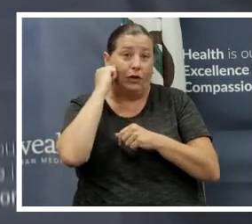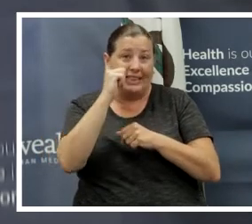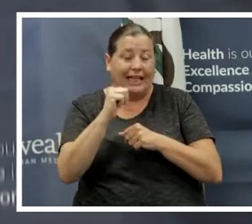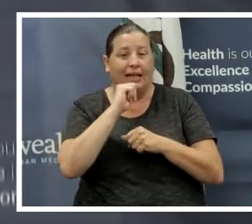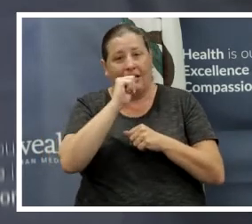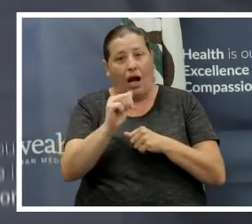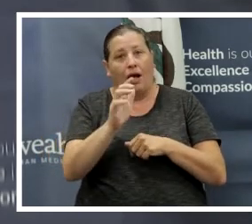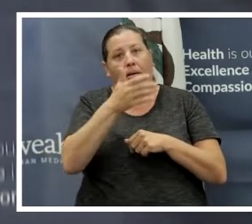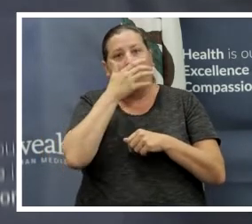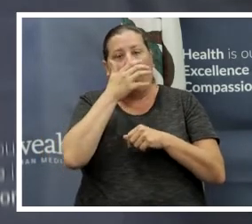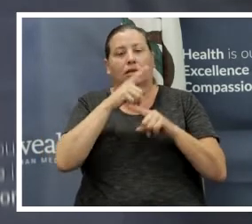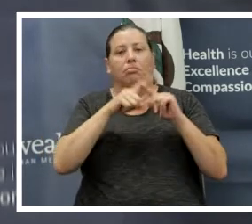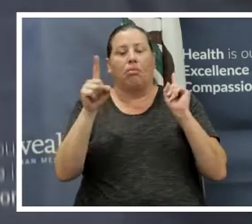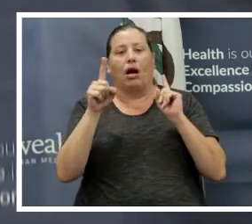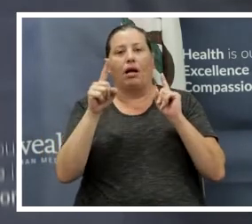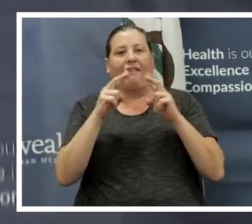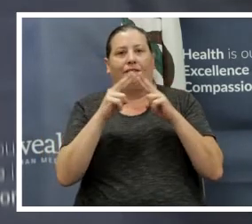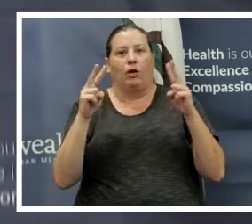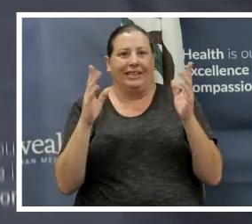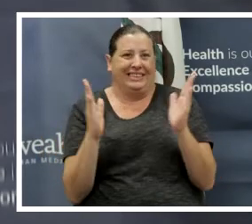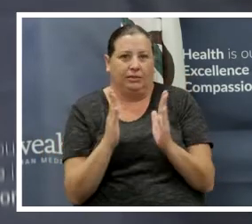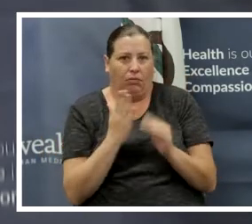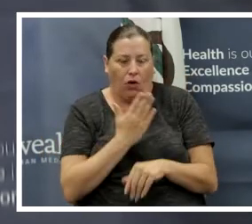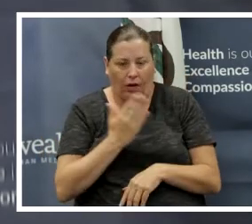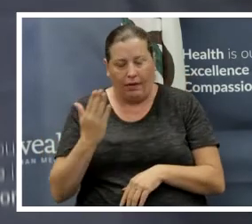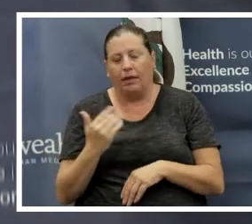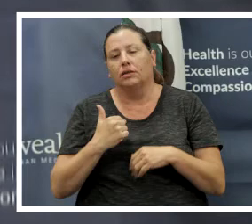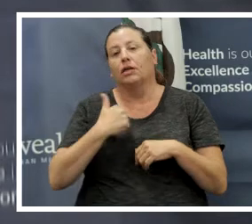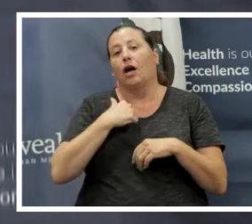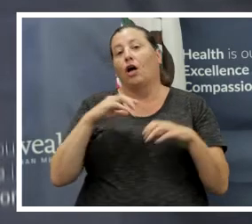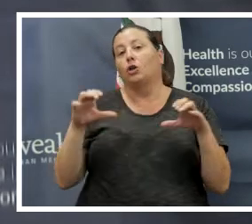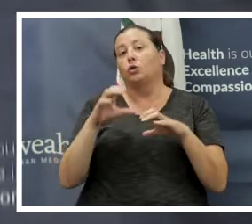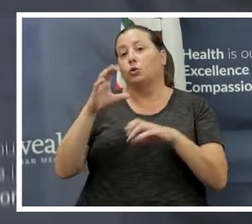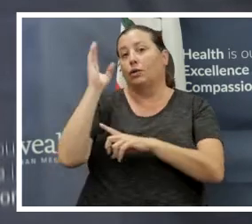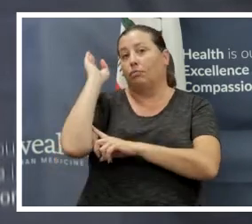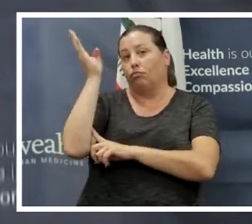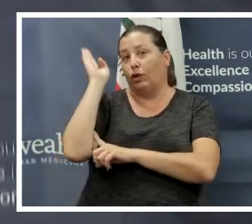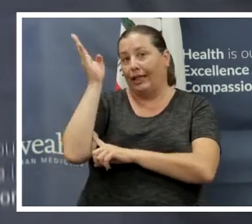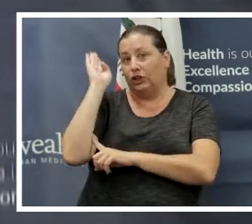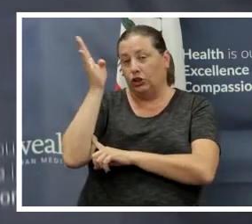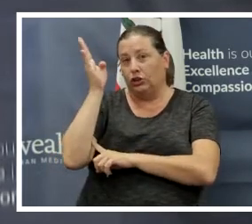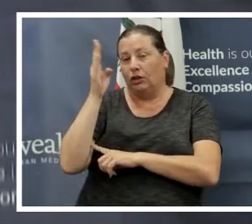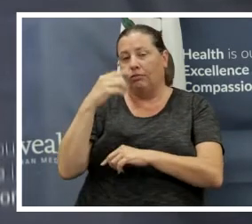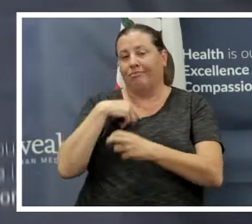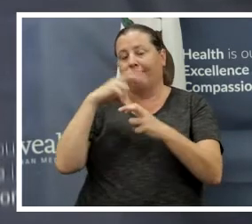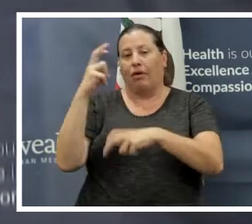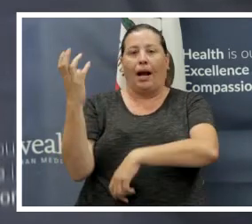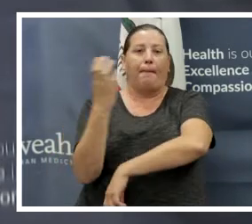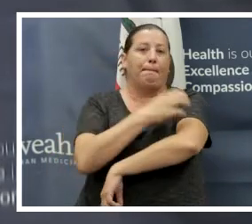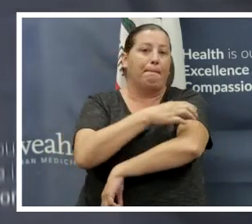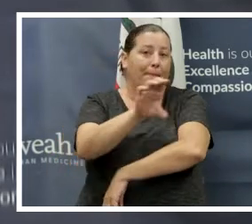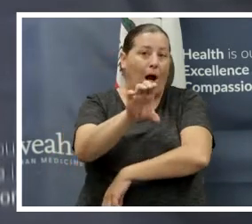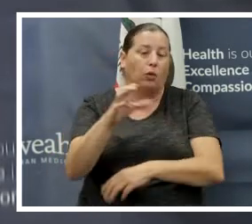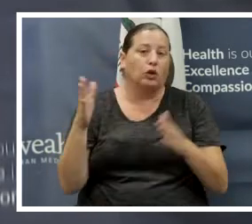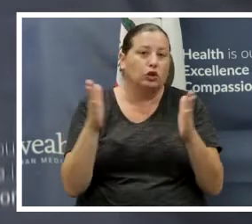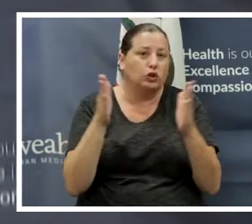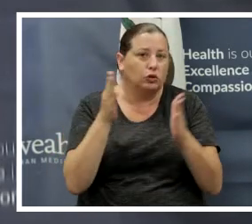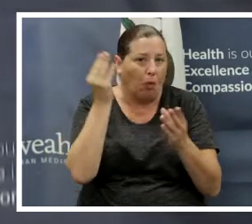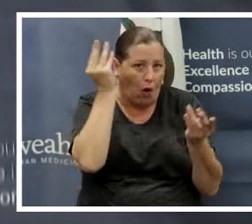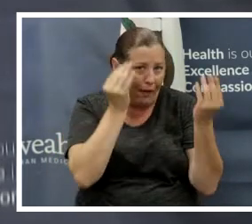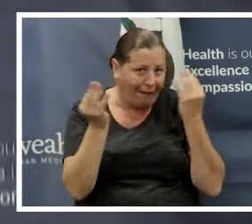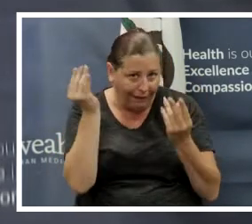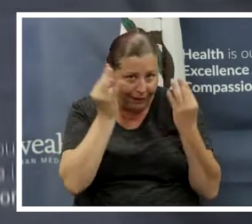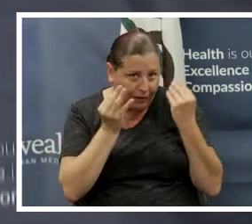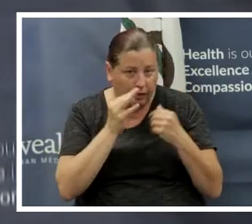realm of very small things. I do a presentation where I call the power of small thinking. And what I've done in that